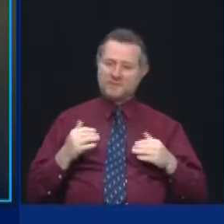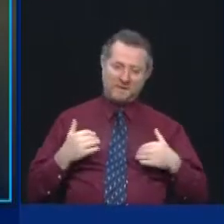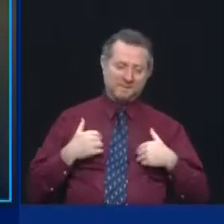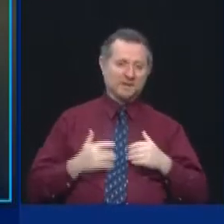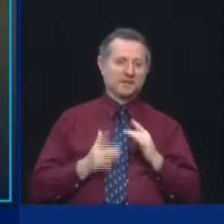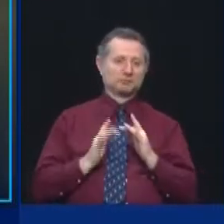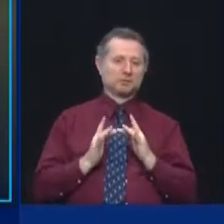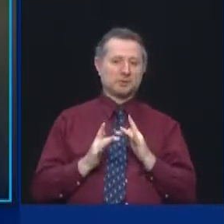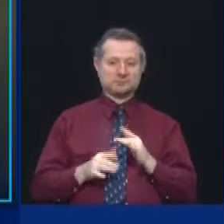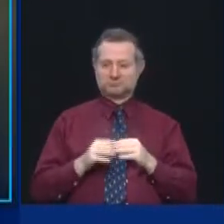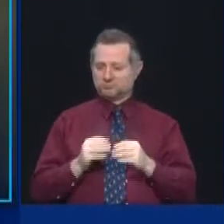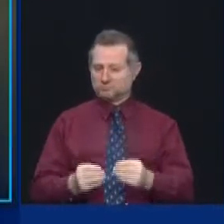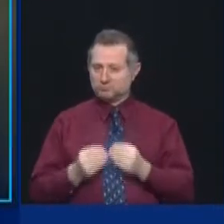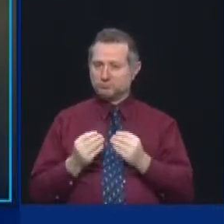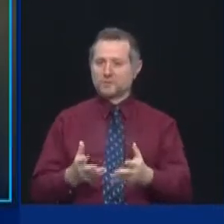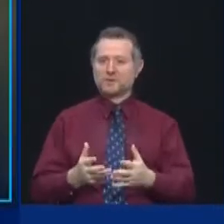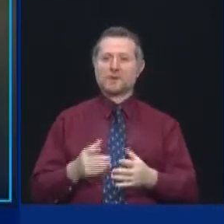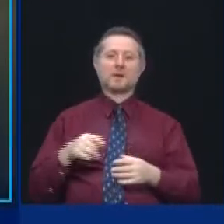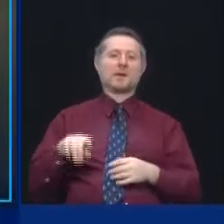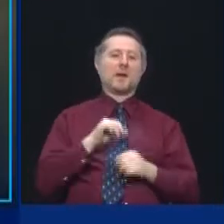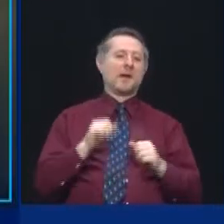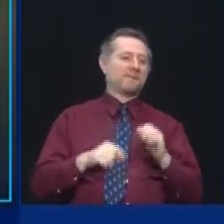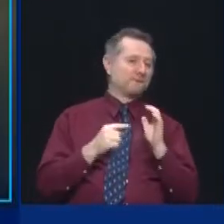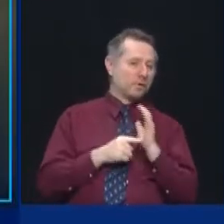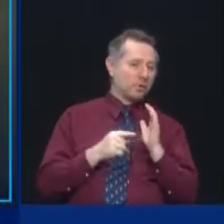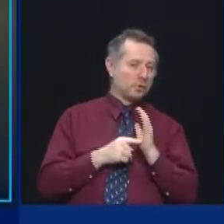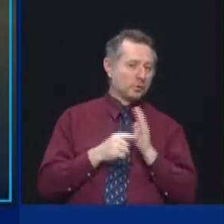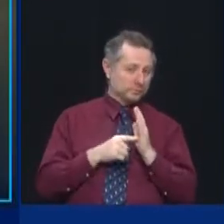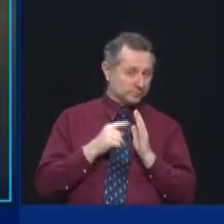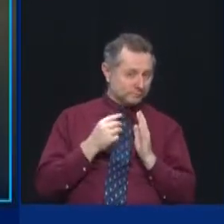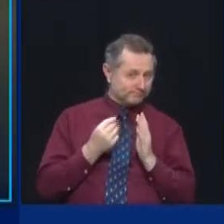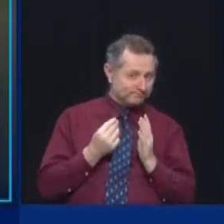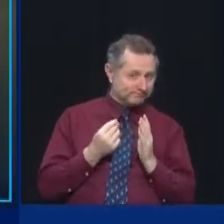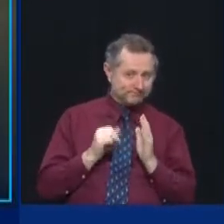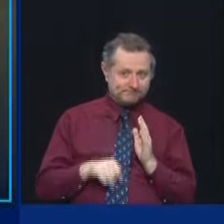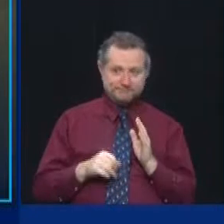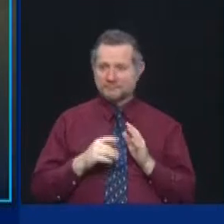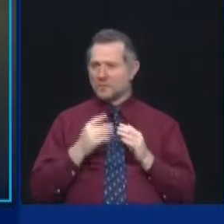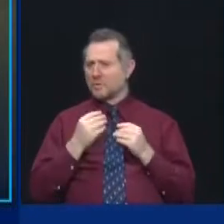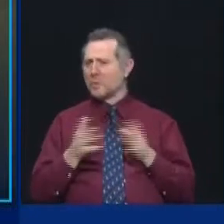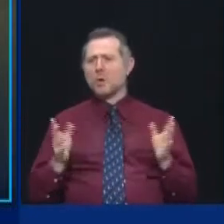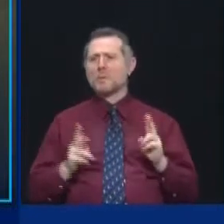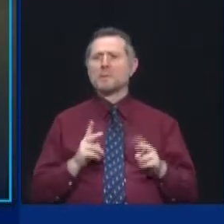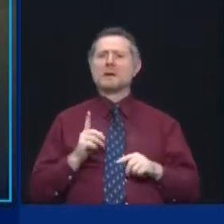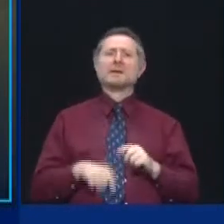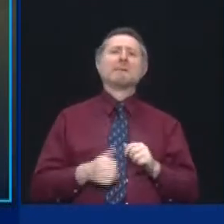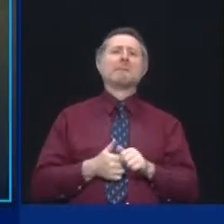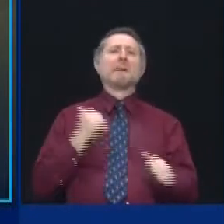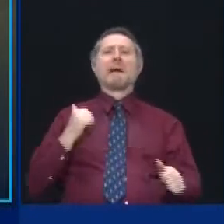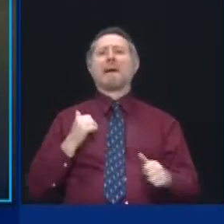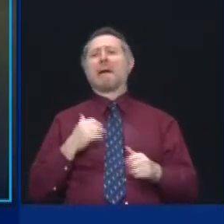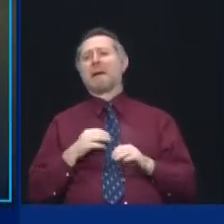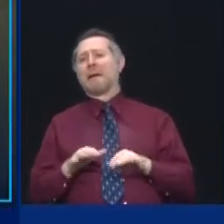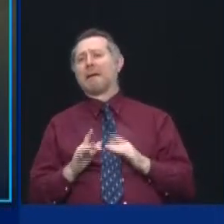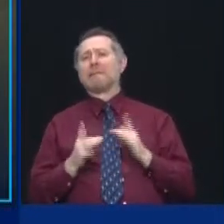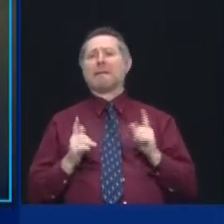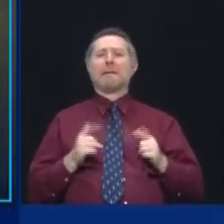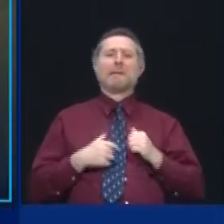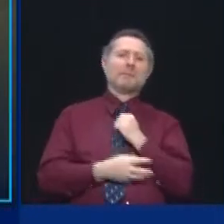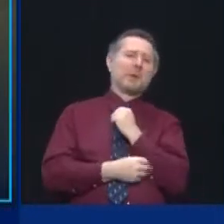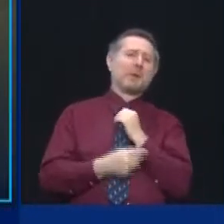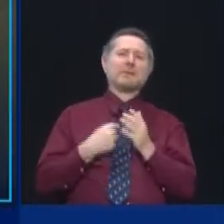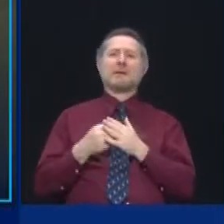beds, all military personnel getting prepared, military vehicles. Nobody